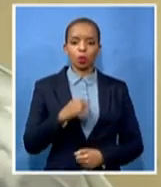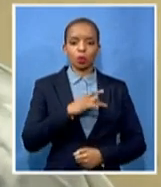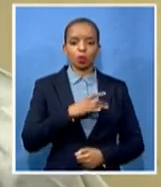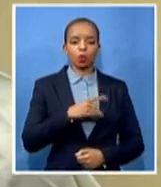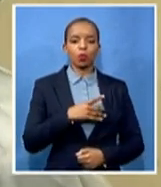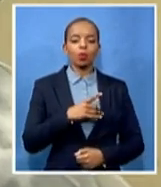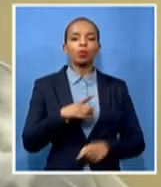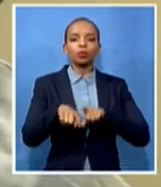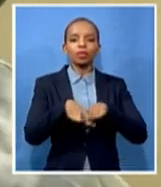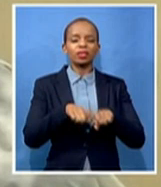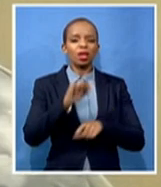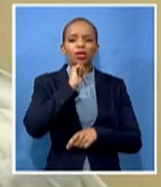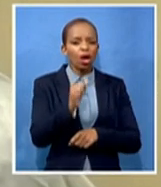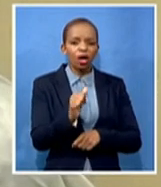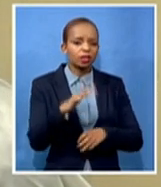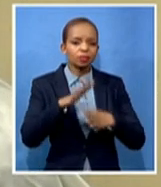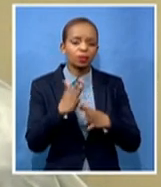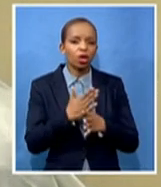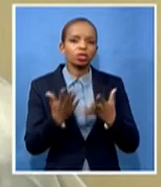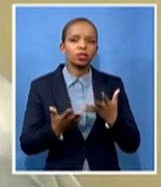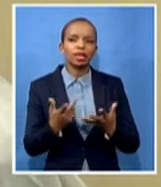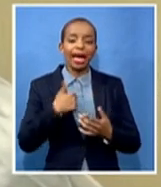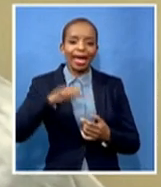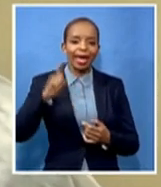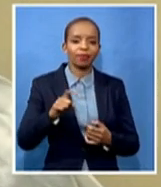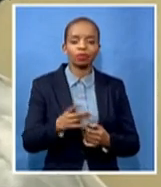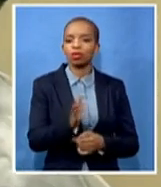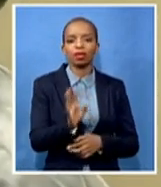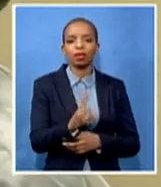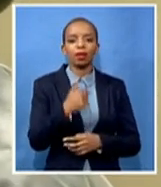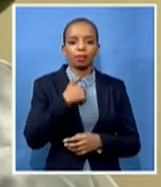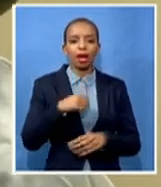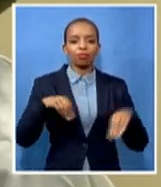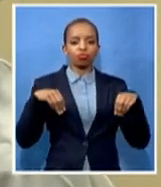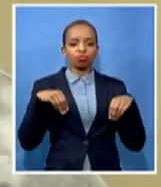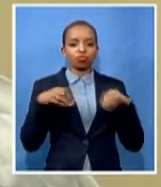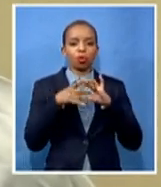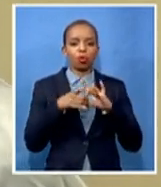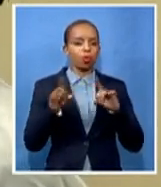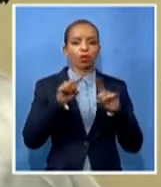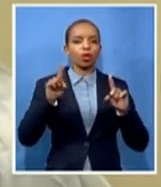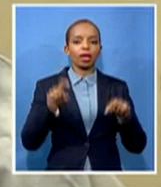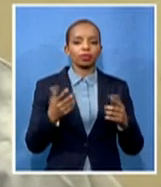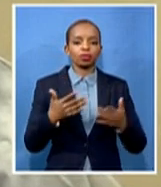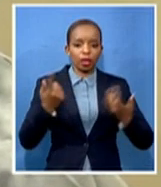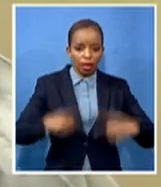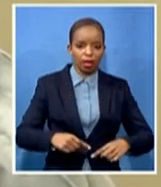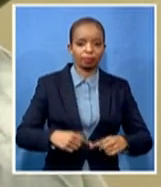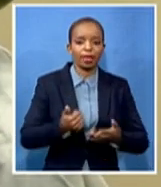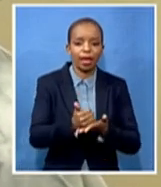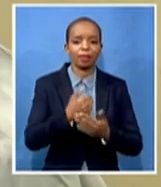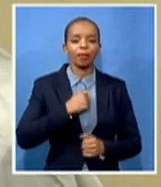more because I have to stay at home and can't come to the hospital now and help my patients. And now my colleagues are going to be short-staffed